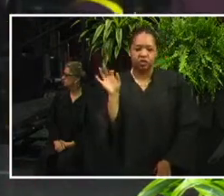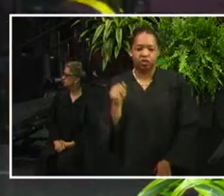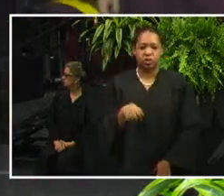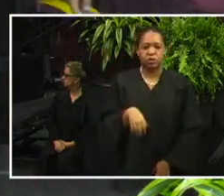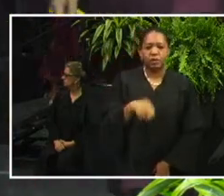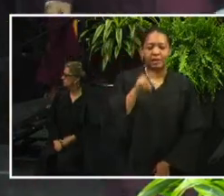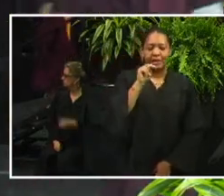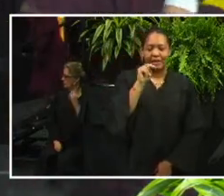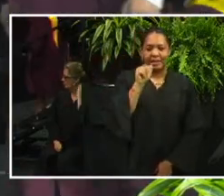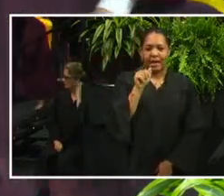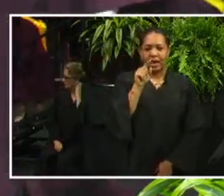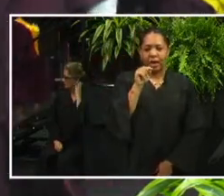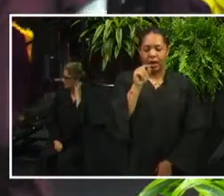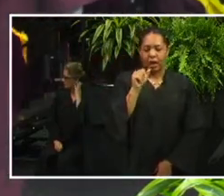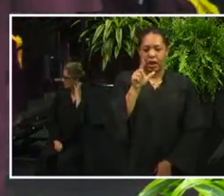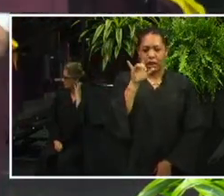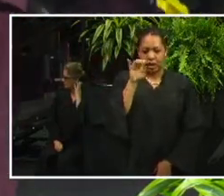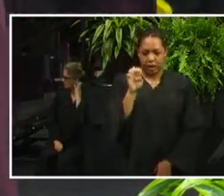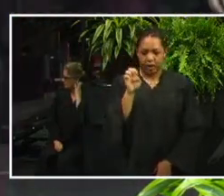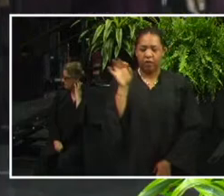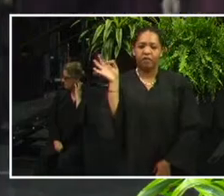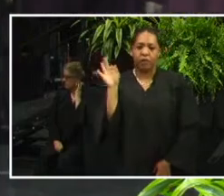Natalie Elizabeth Fronkak.